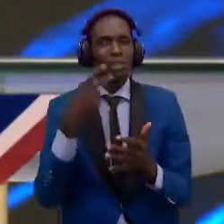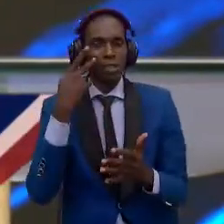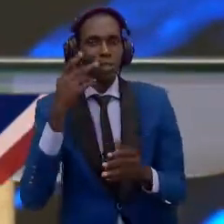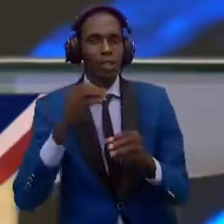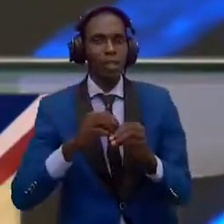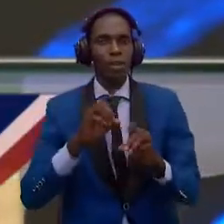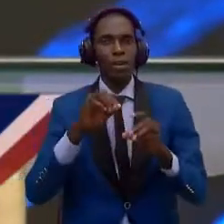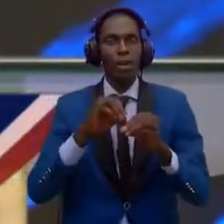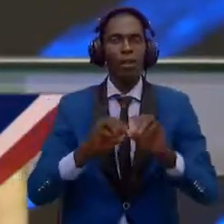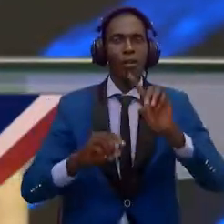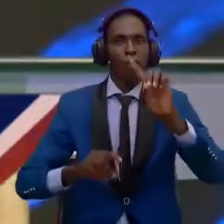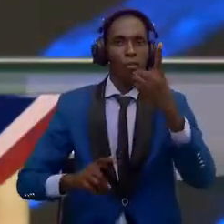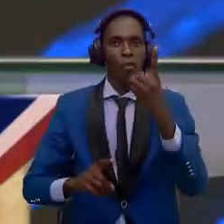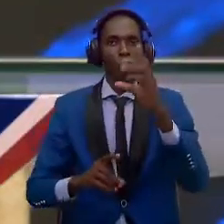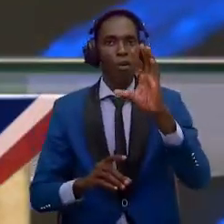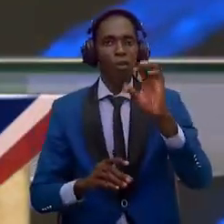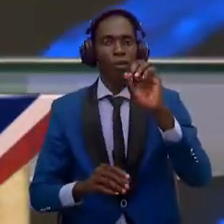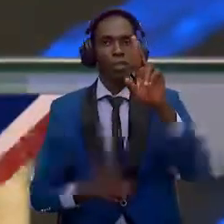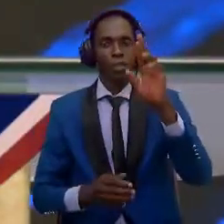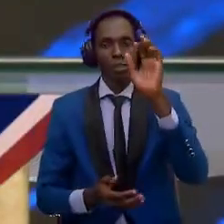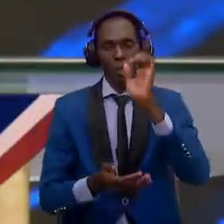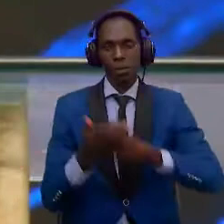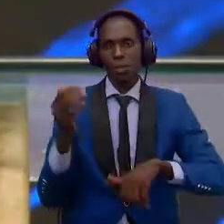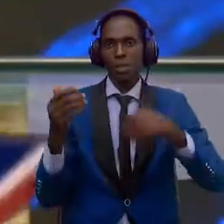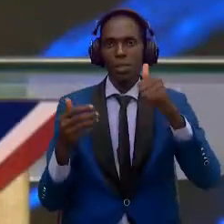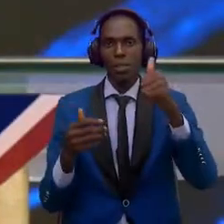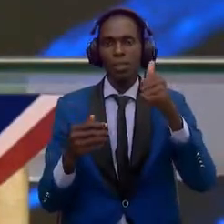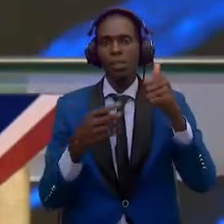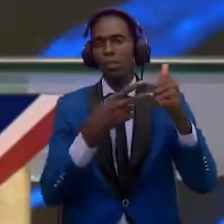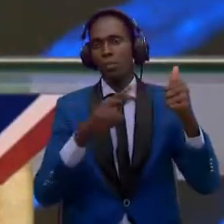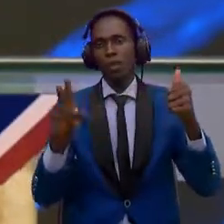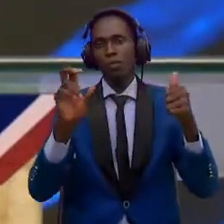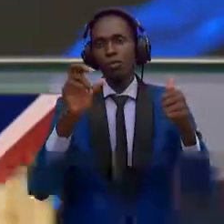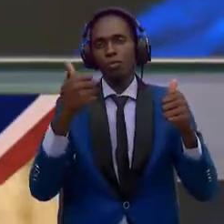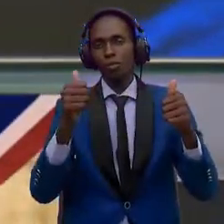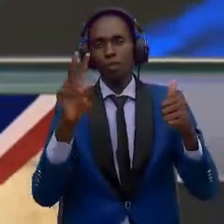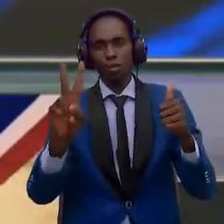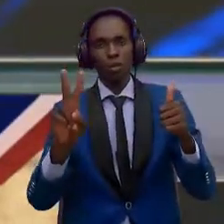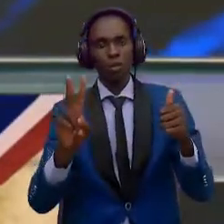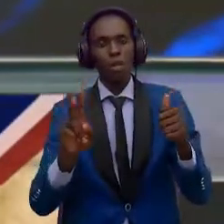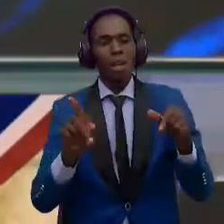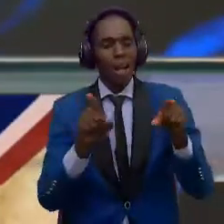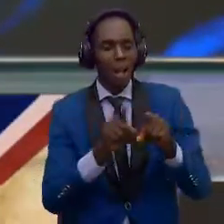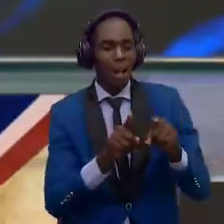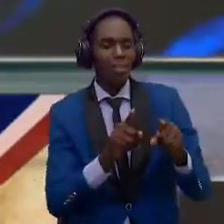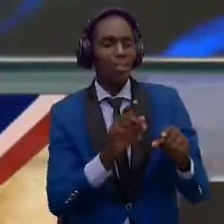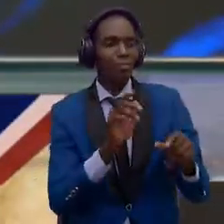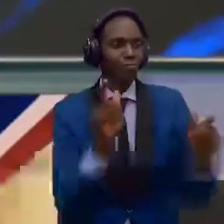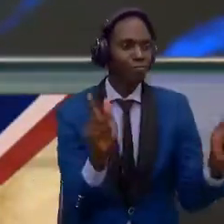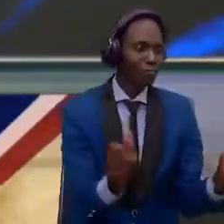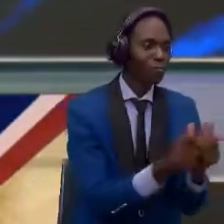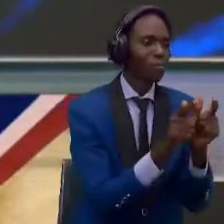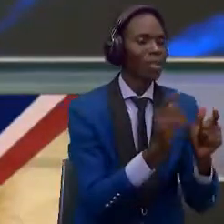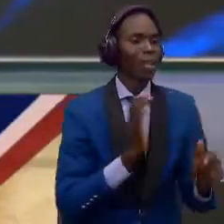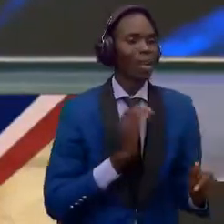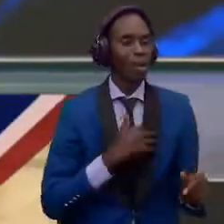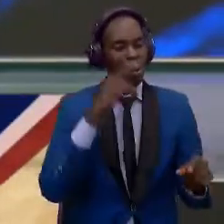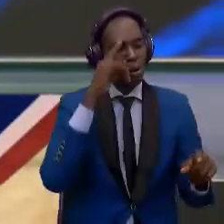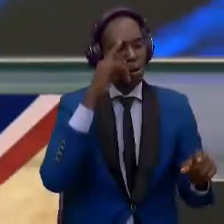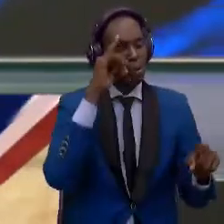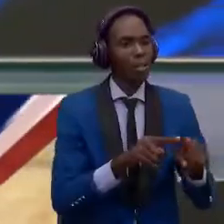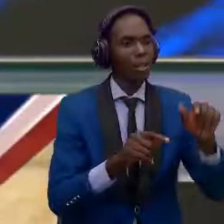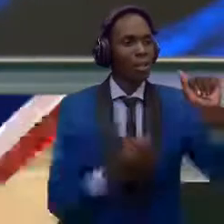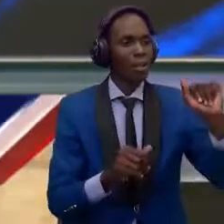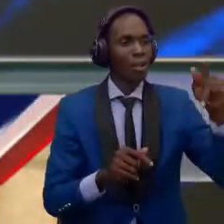chapter 16, we're reading from verse 12. As touching our brother Apollos, I greatly